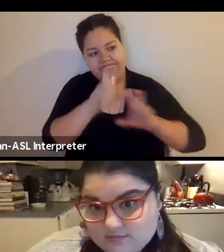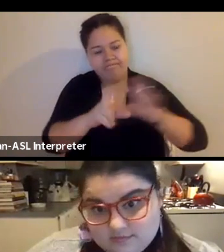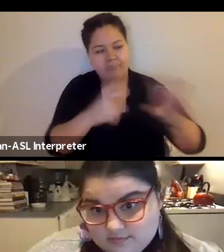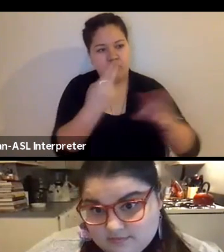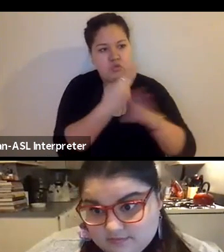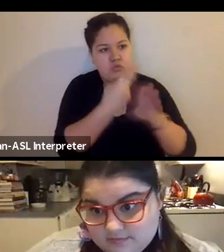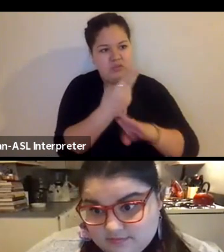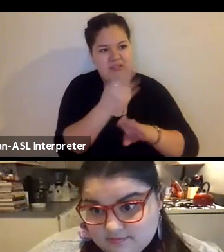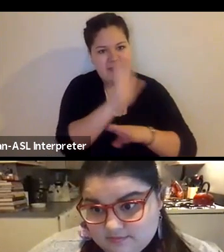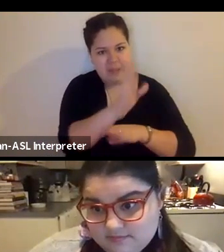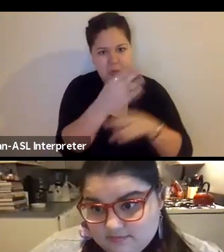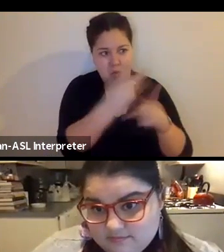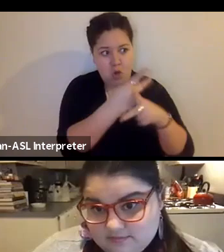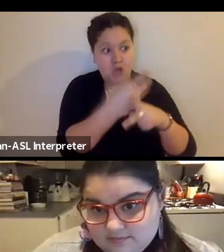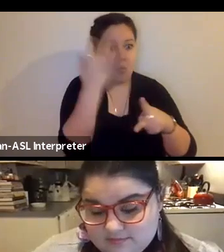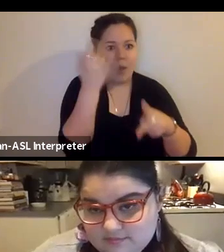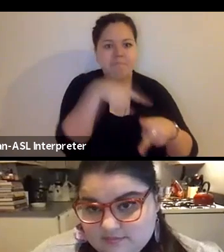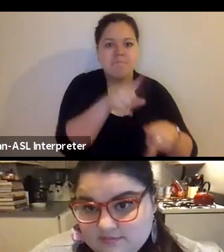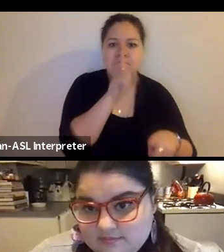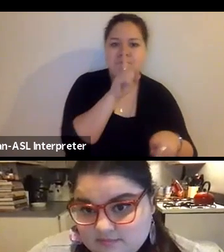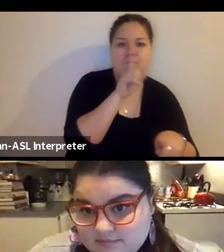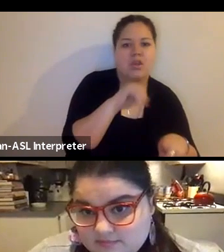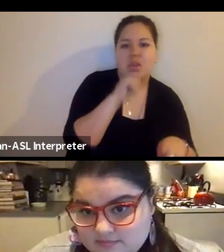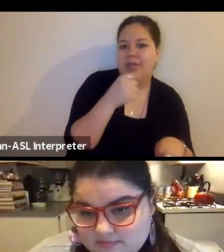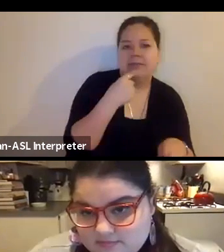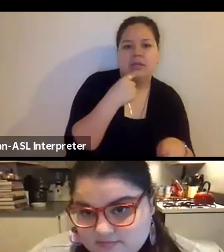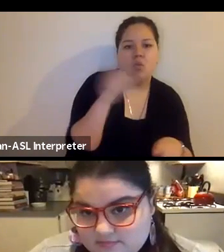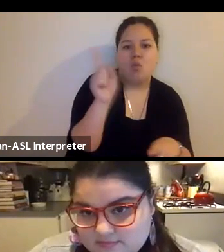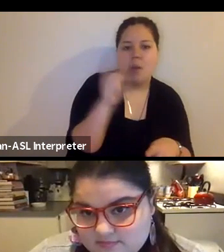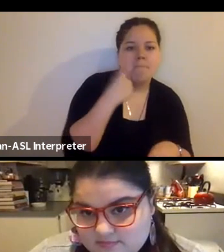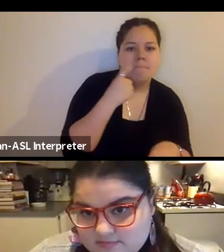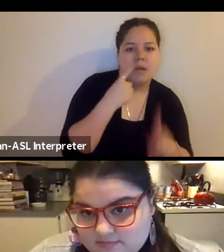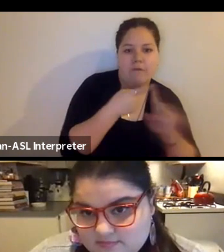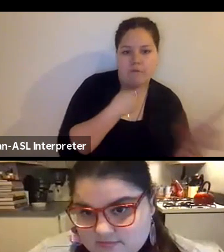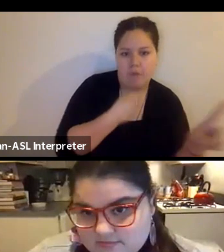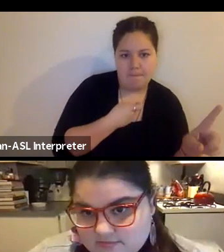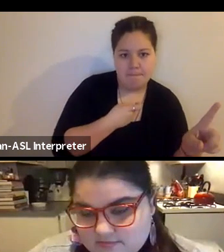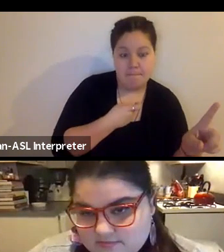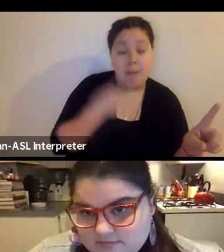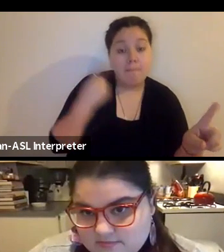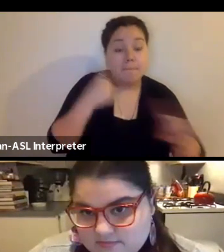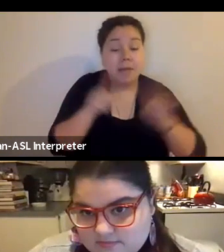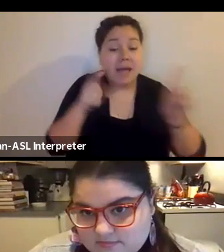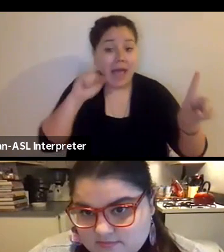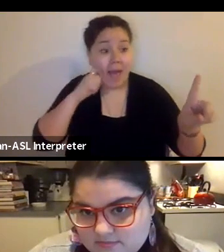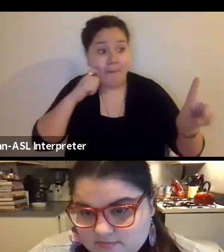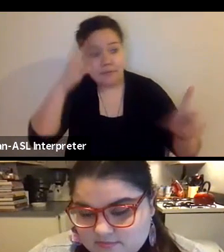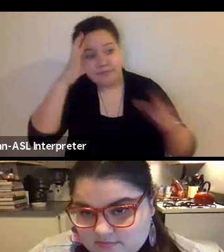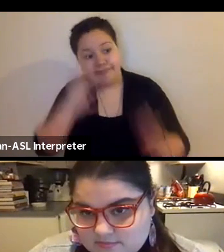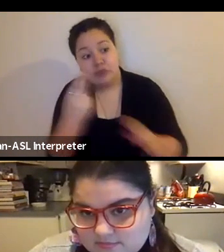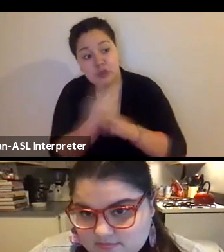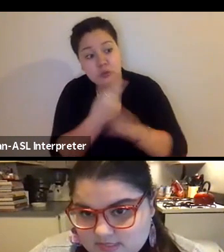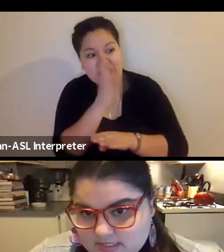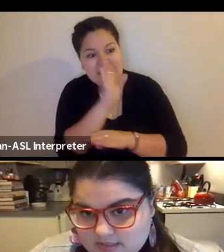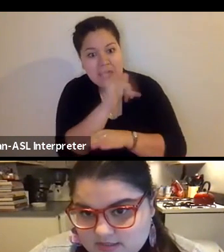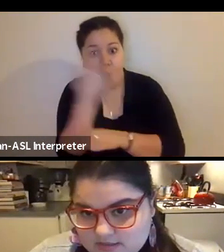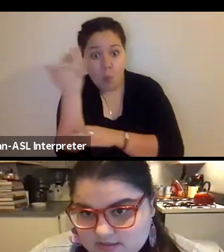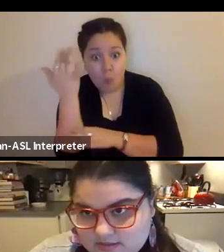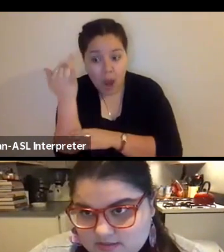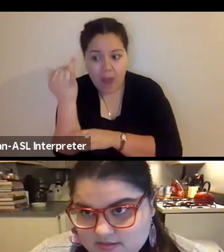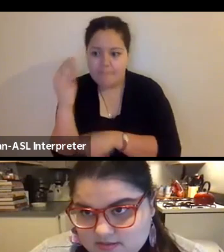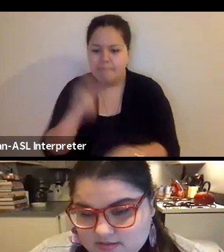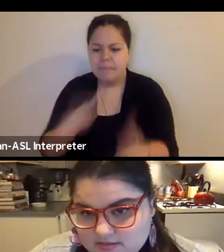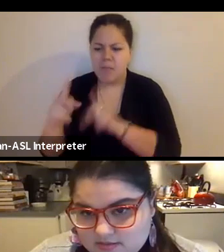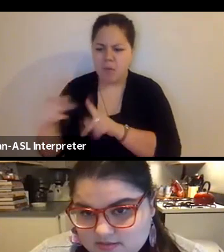those metals came from. And that was a specific move by them in response to criticism that